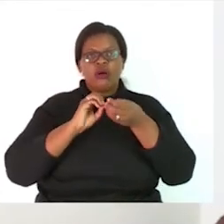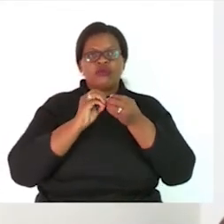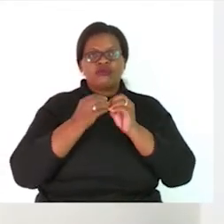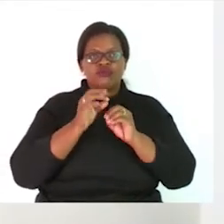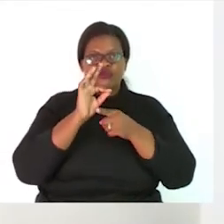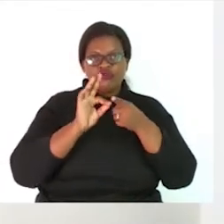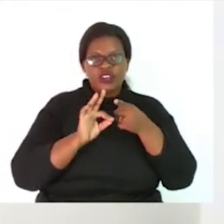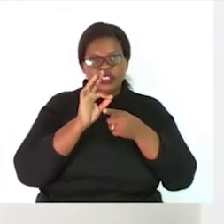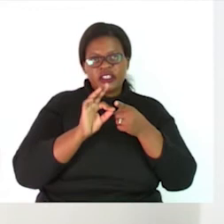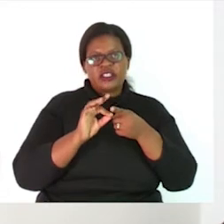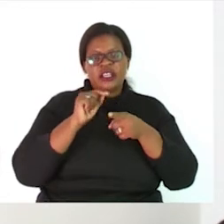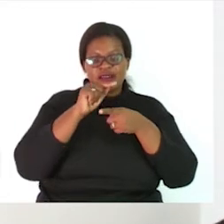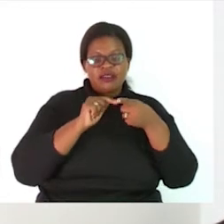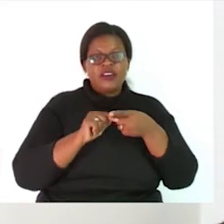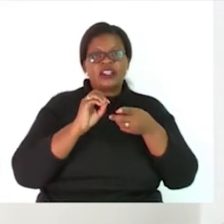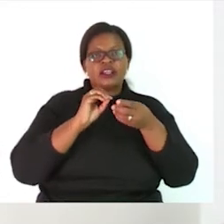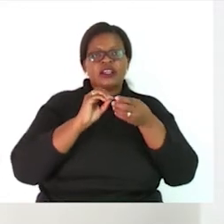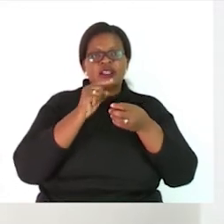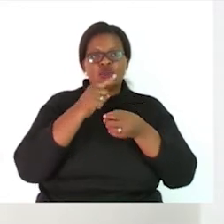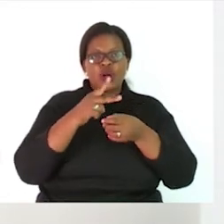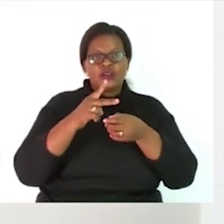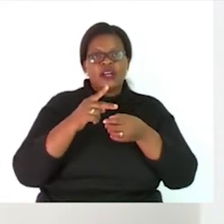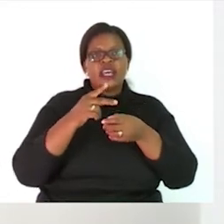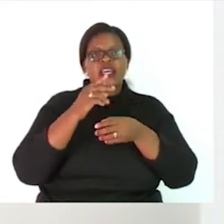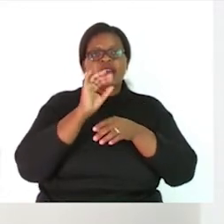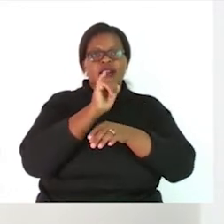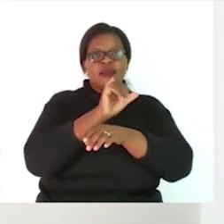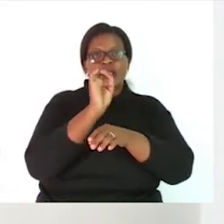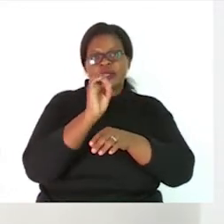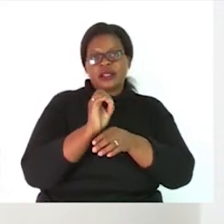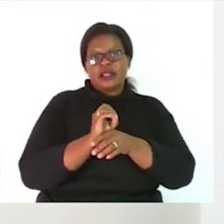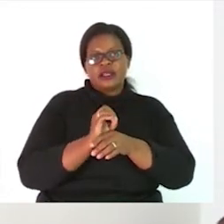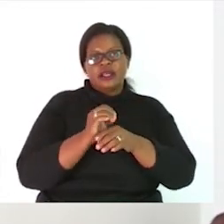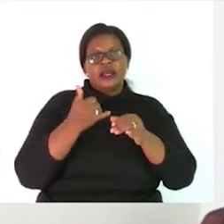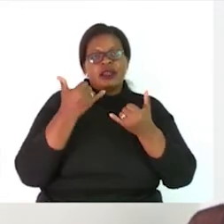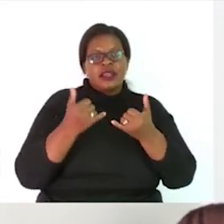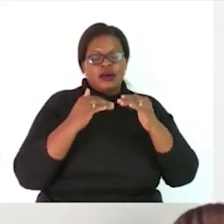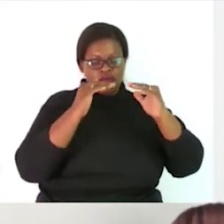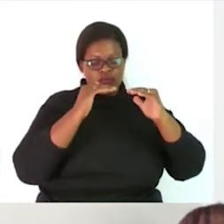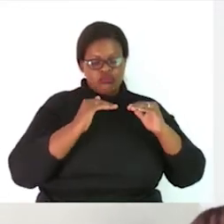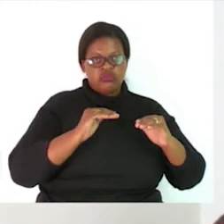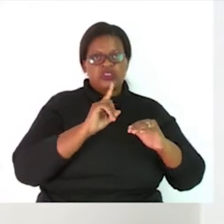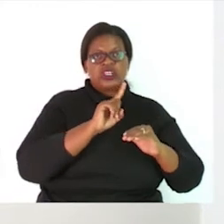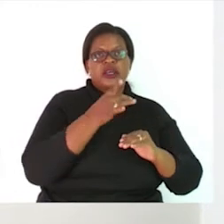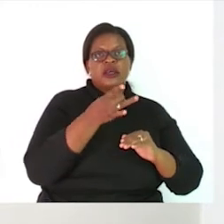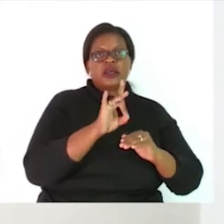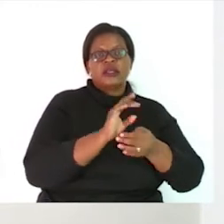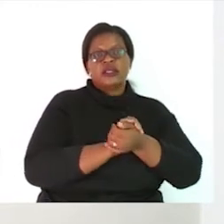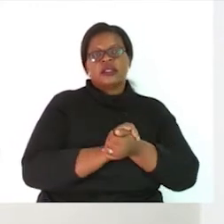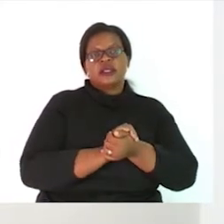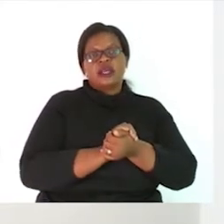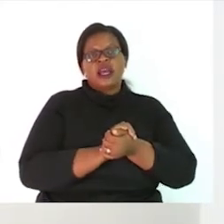of 12. Let's continue with 18. What are the factors